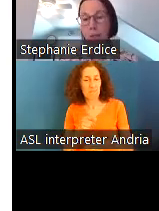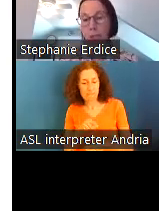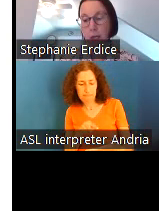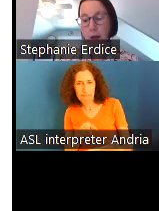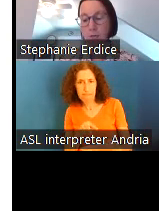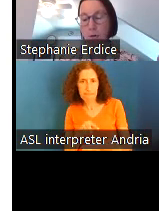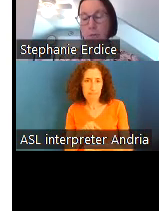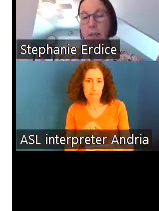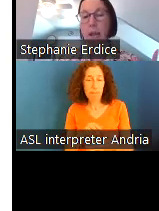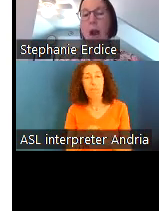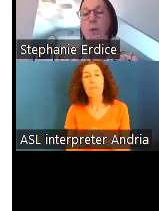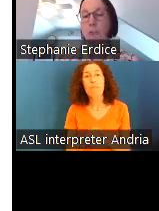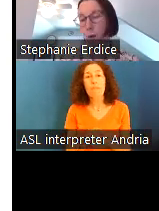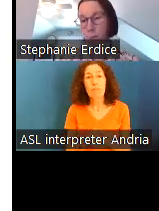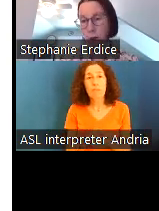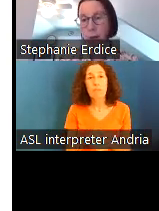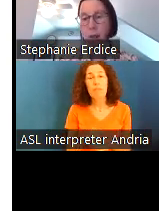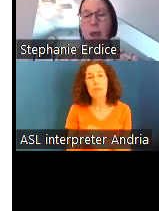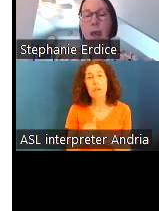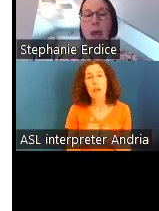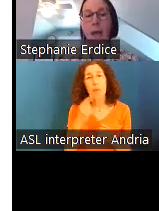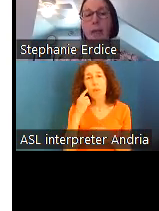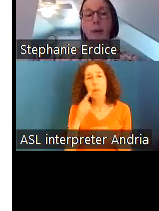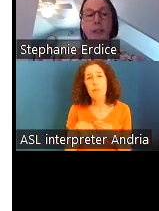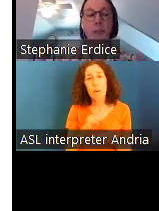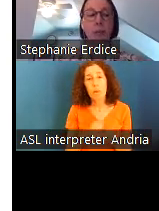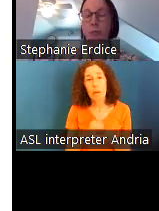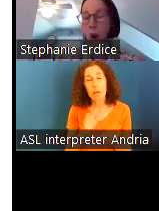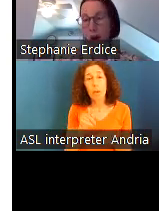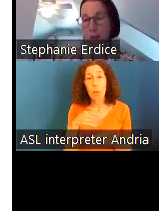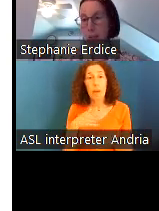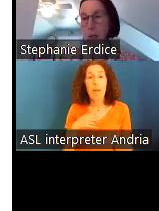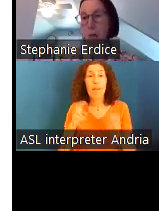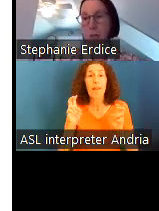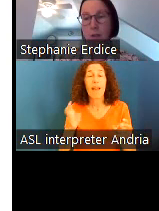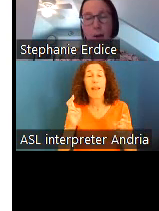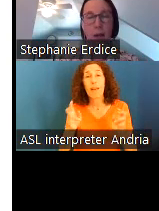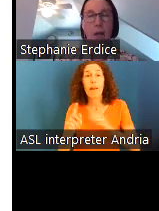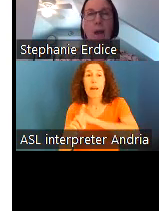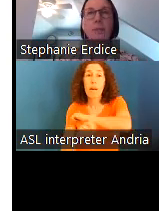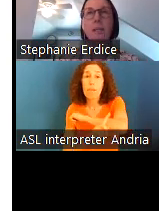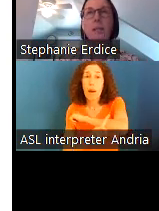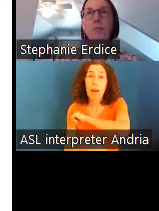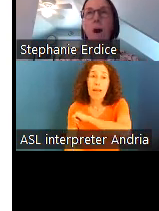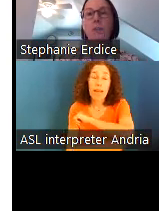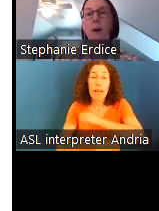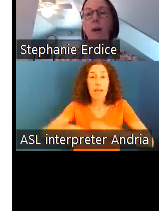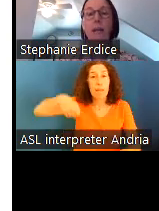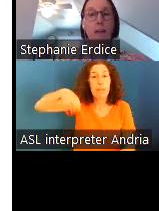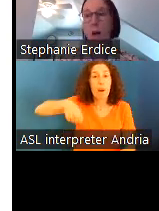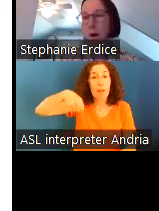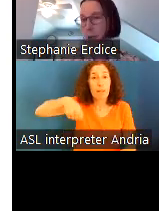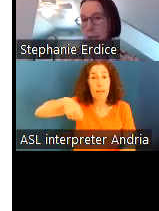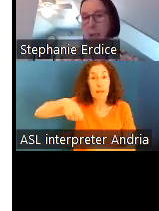about this bucket of like how we do our work. And I think about these big rocks that go into the bucket. And these rocks